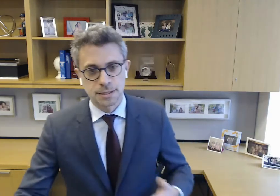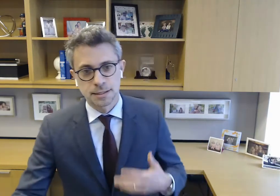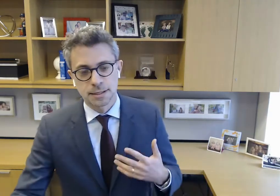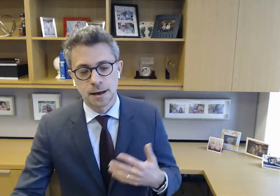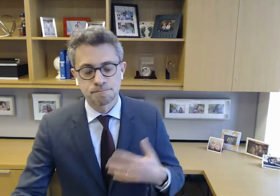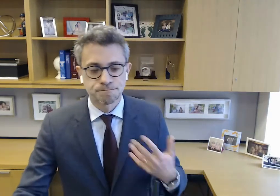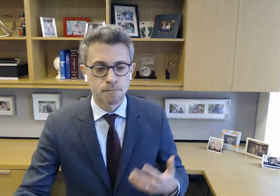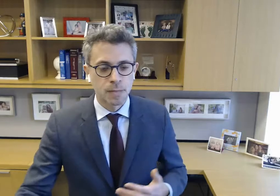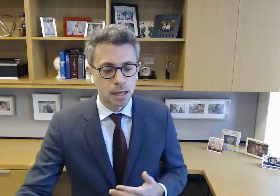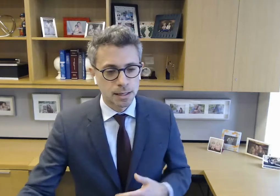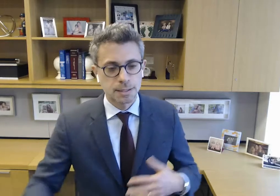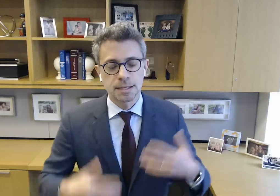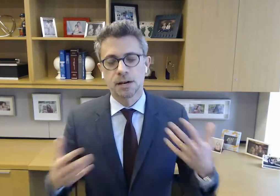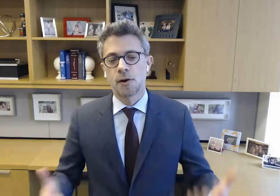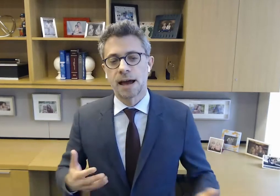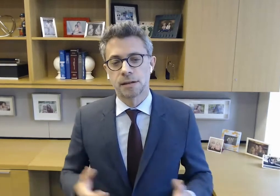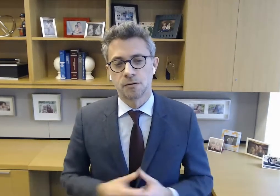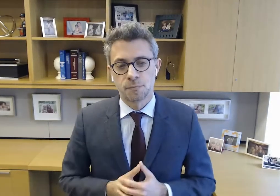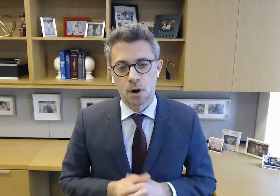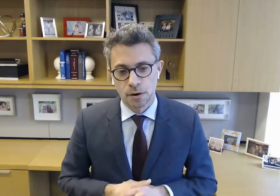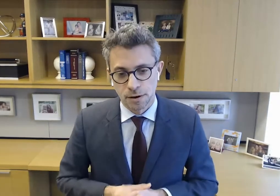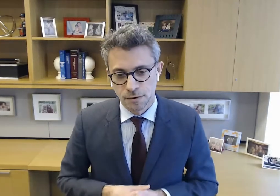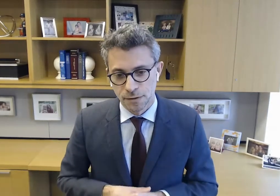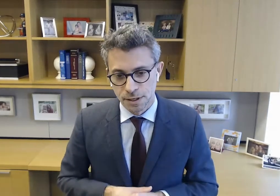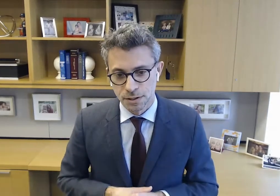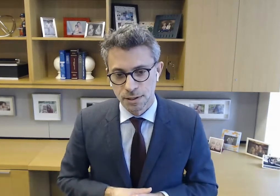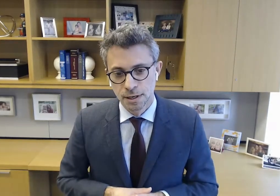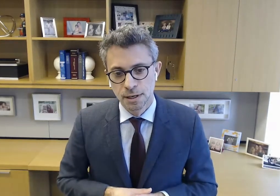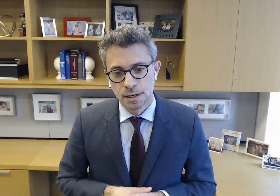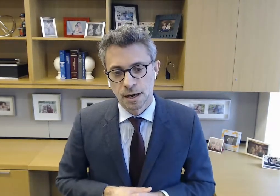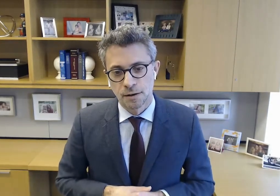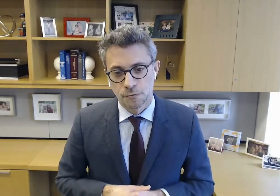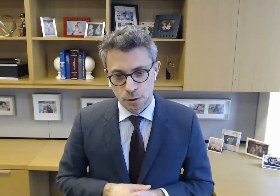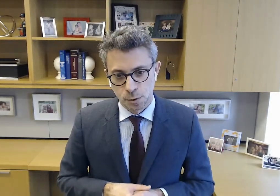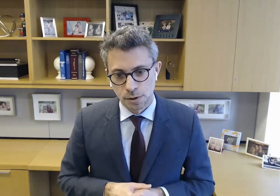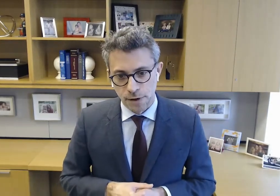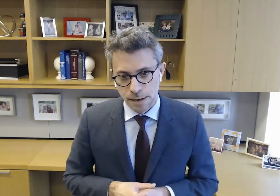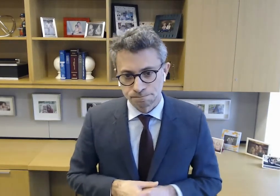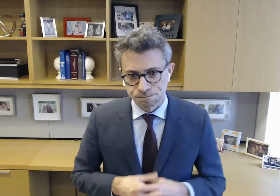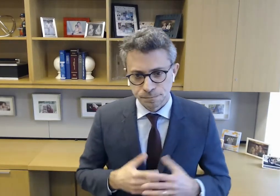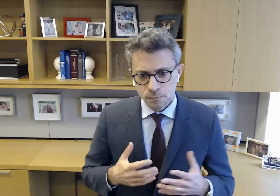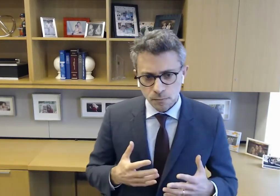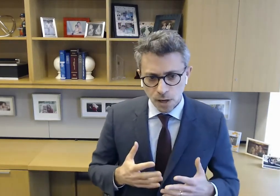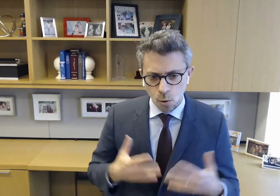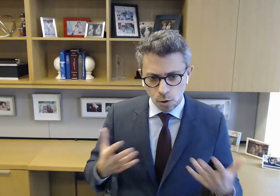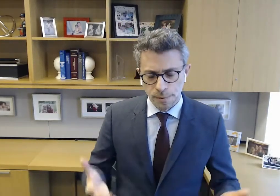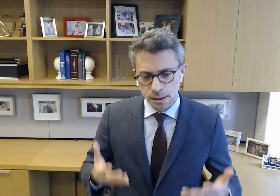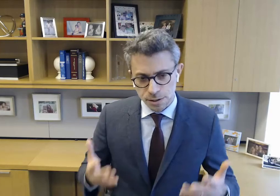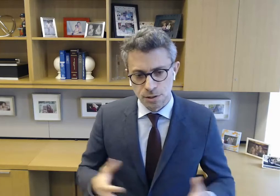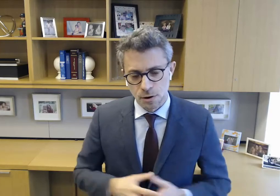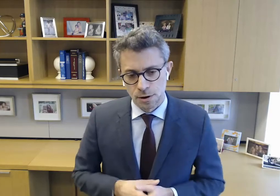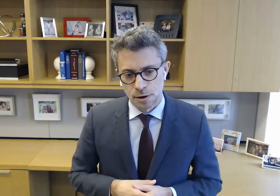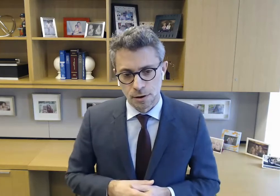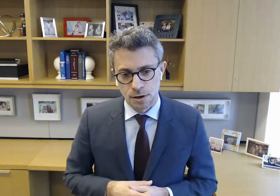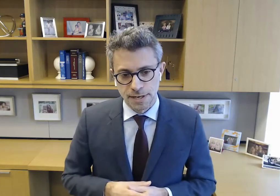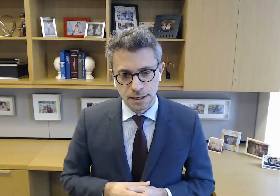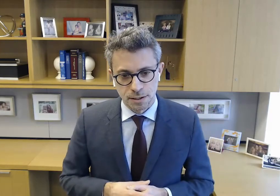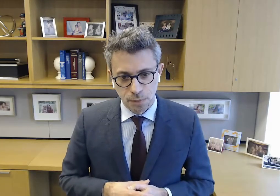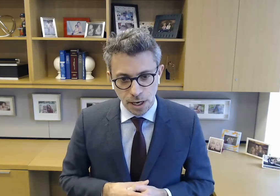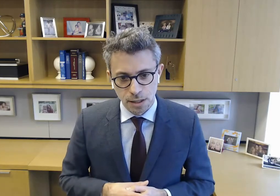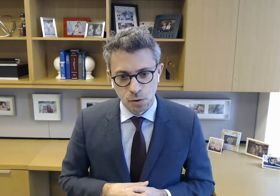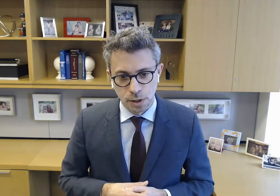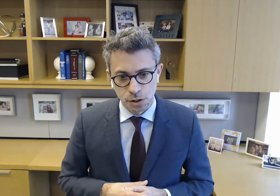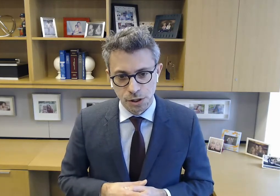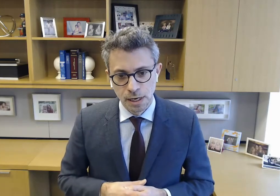minutes. This is this is the interactive part of this virtual event. We're about to start our